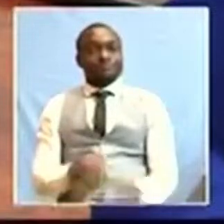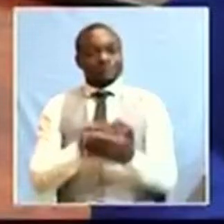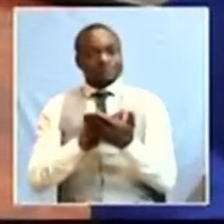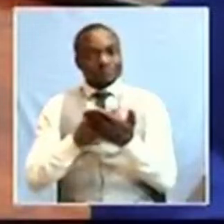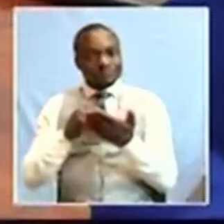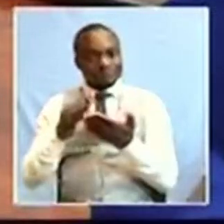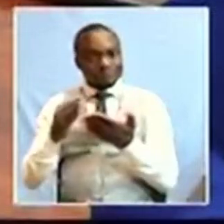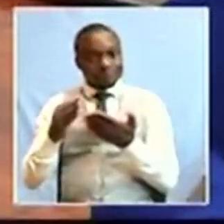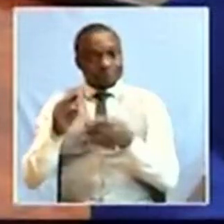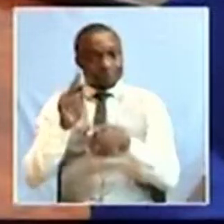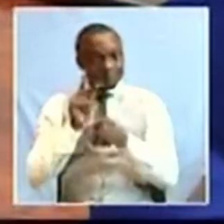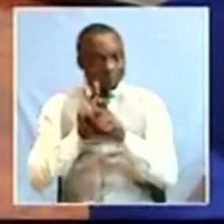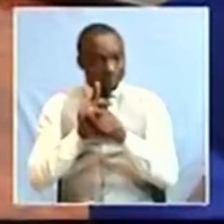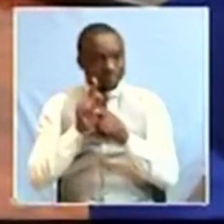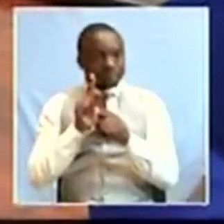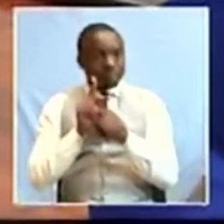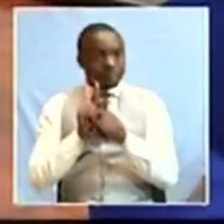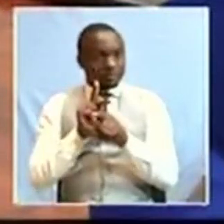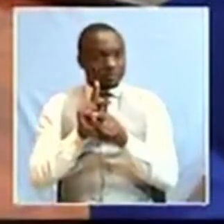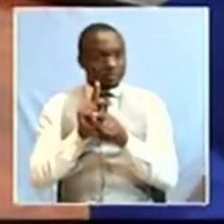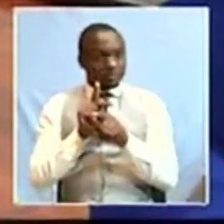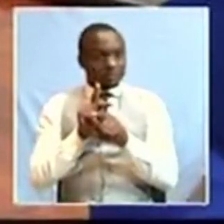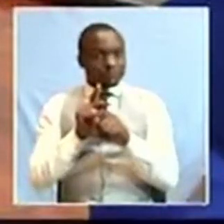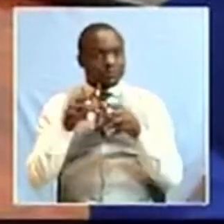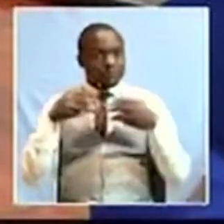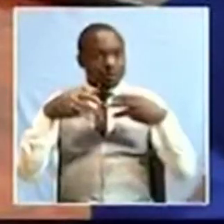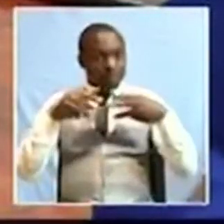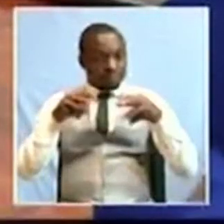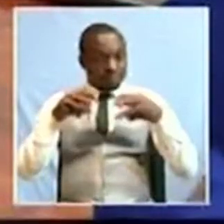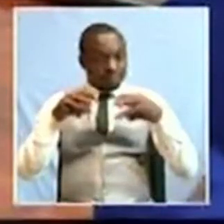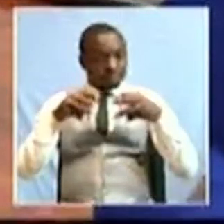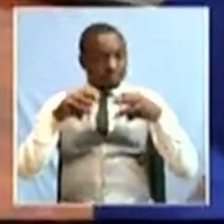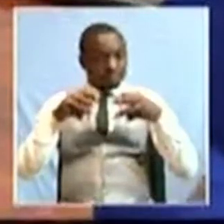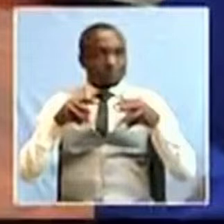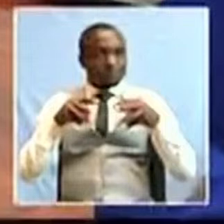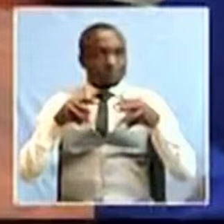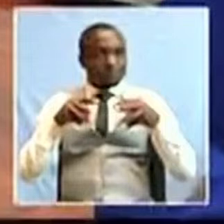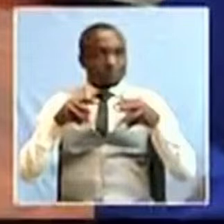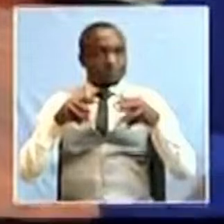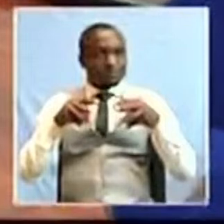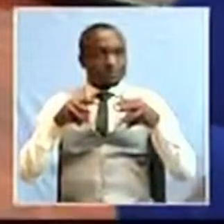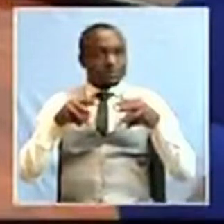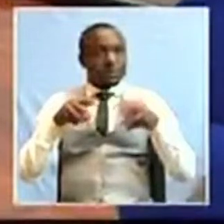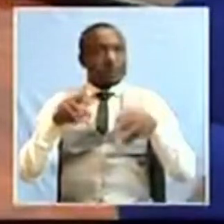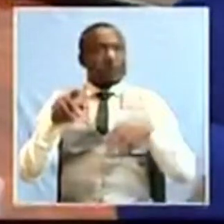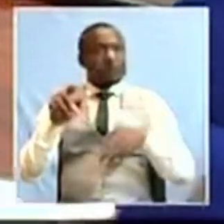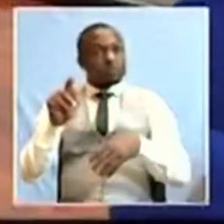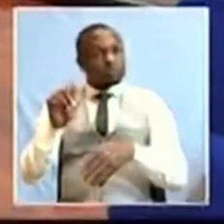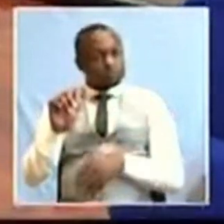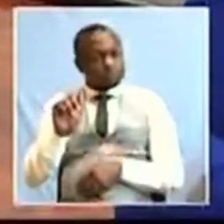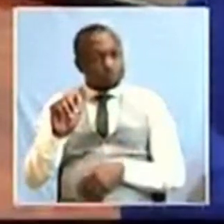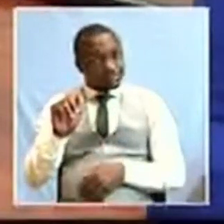Failure to maintain market sanitary facilities.